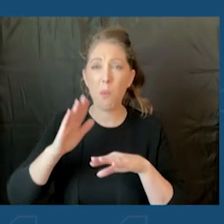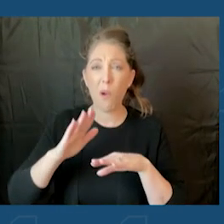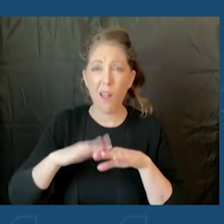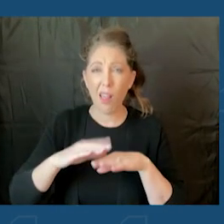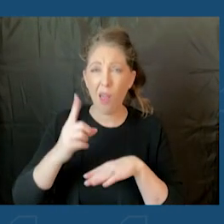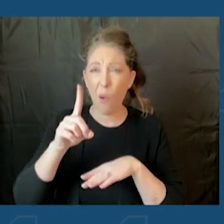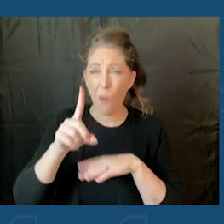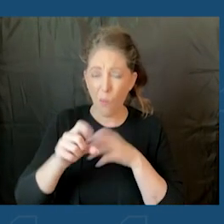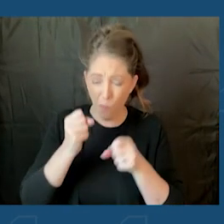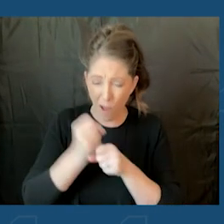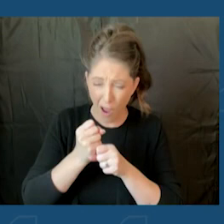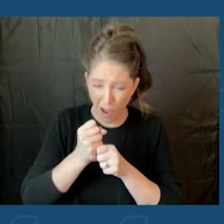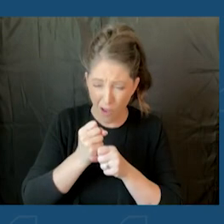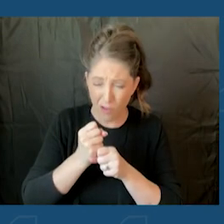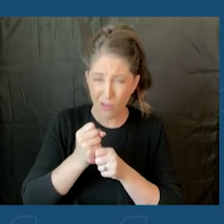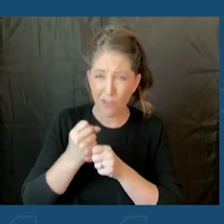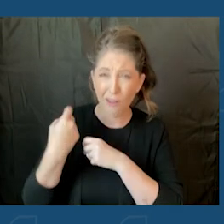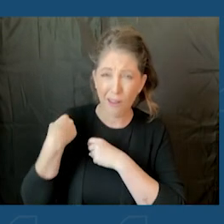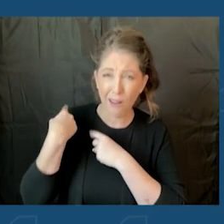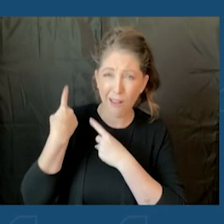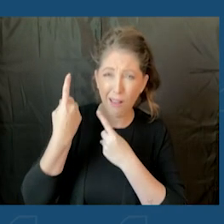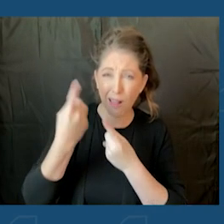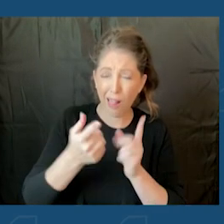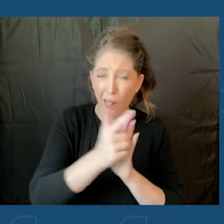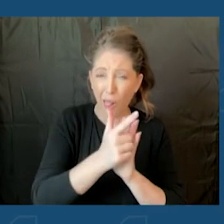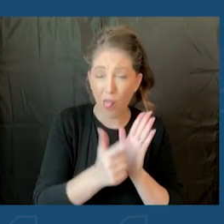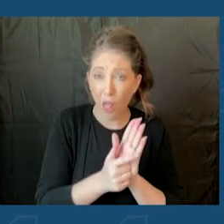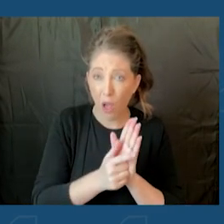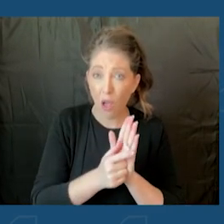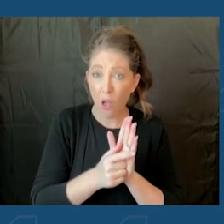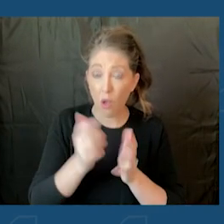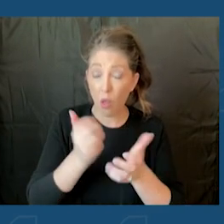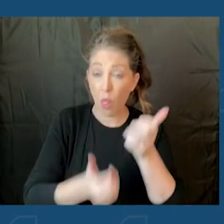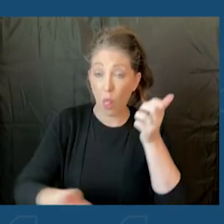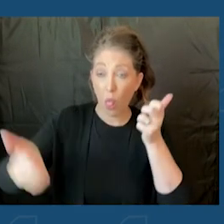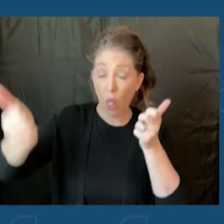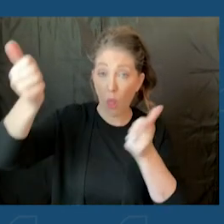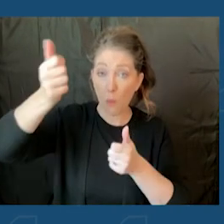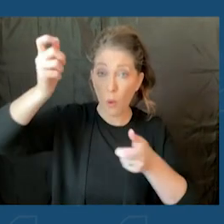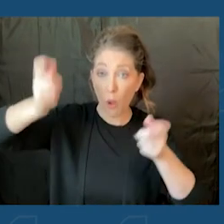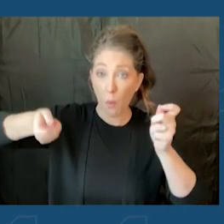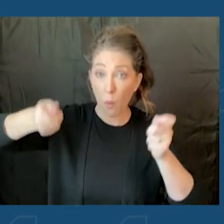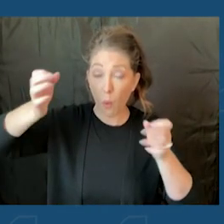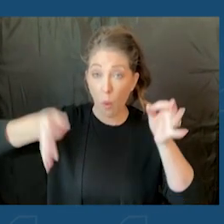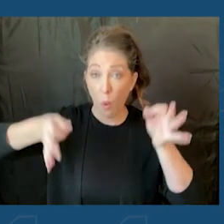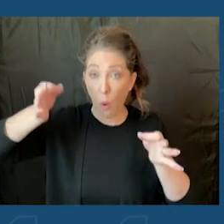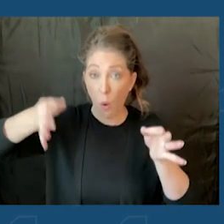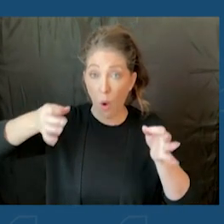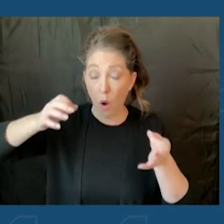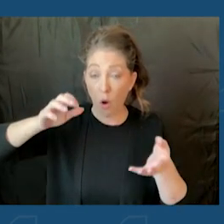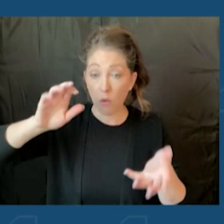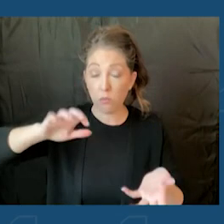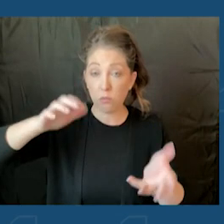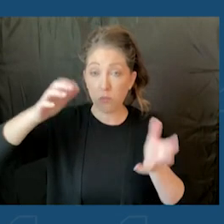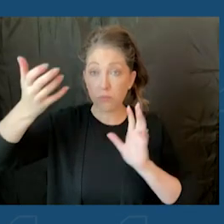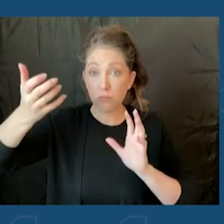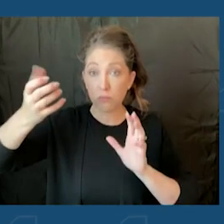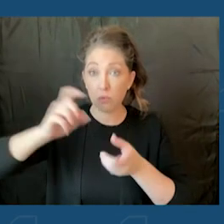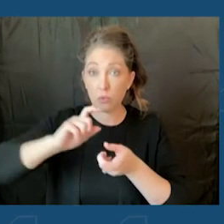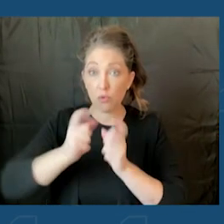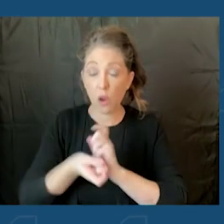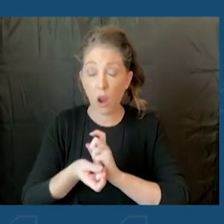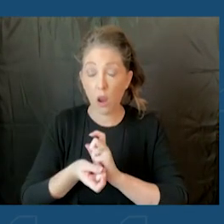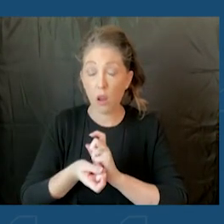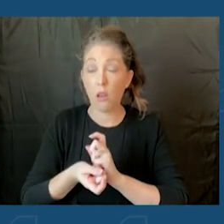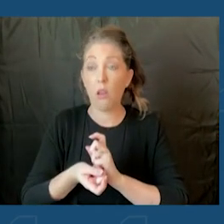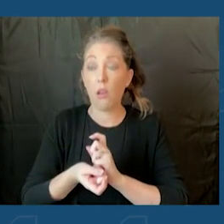is overturned by the Supreme Court, that level of despair at a peak. And in that moment,